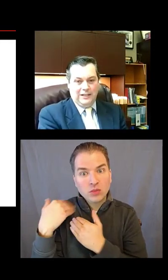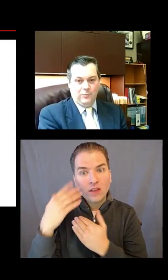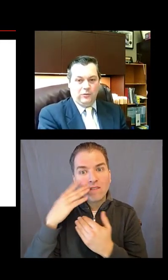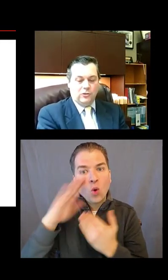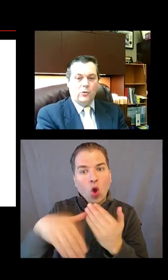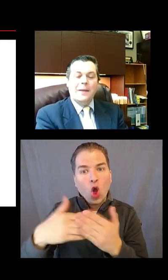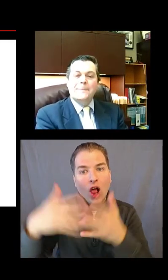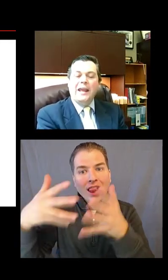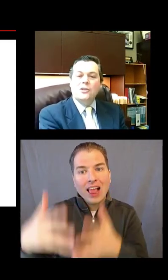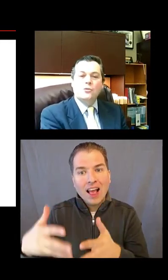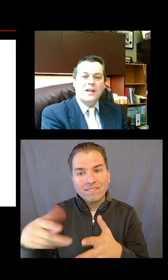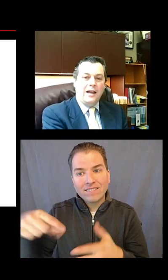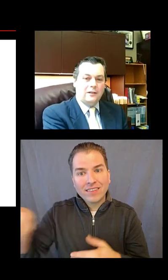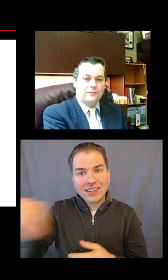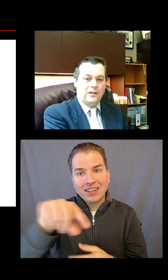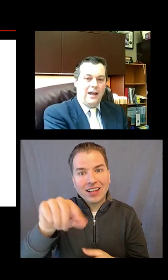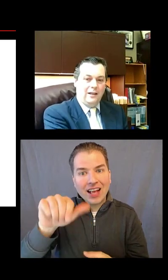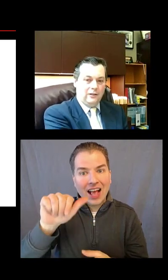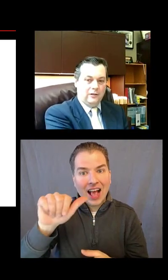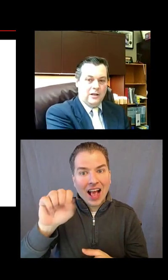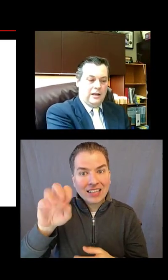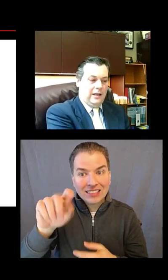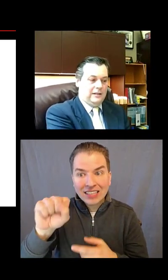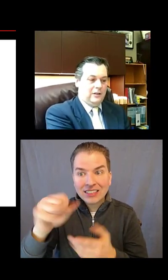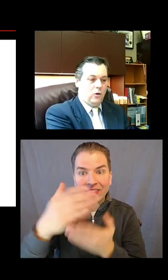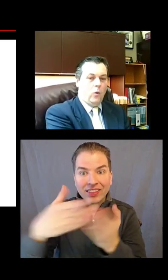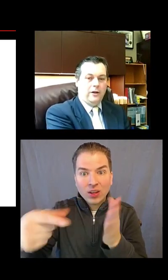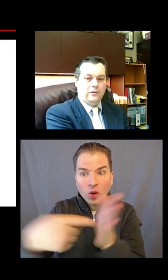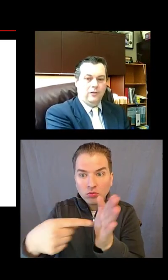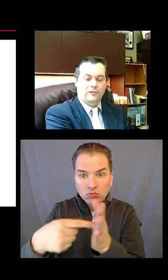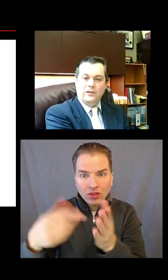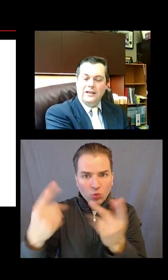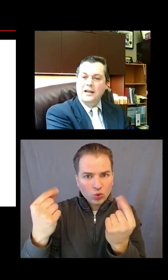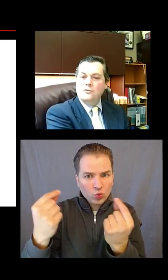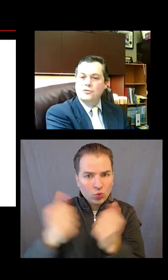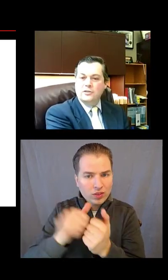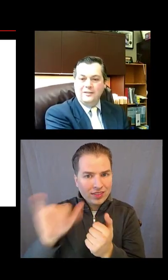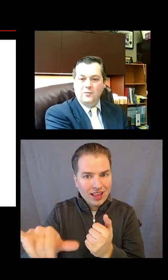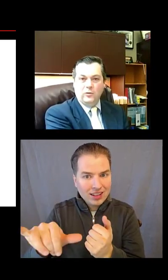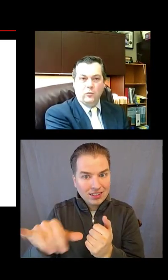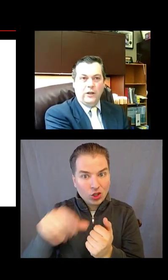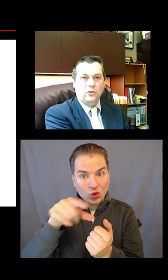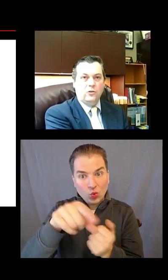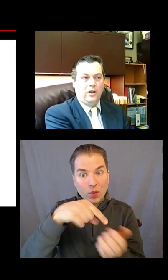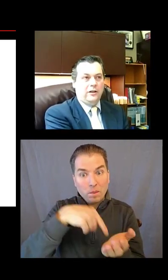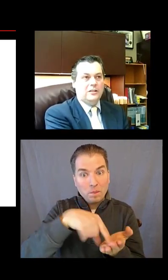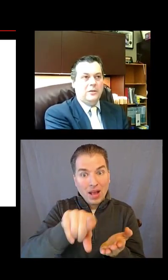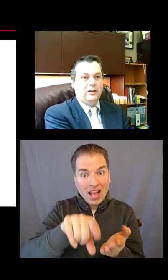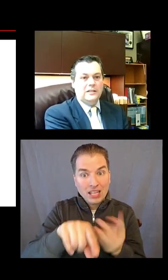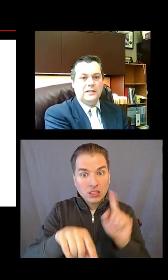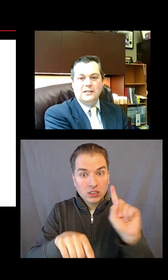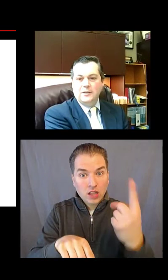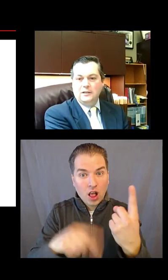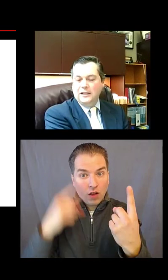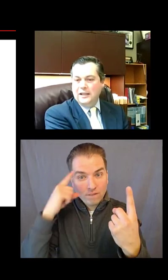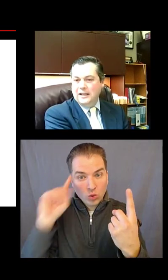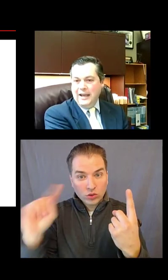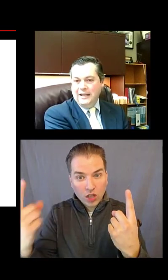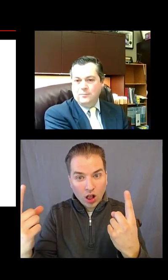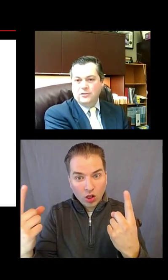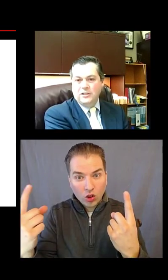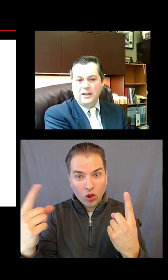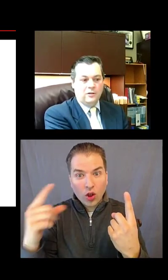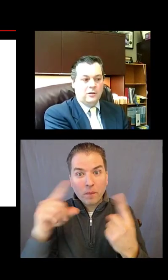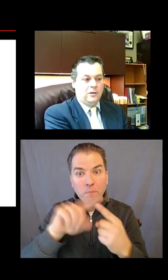accounts receivables? Do I pay you dollar for dollar as an acquirer for the accounts receivable when you are experiencing typically